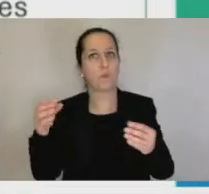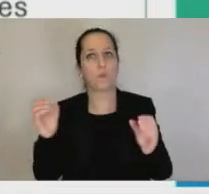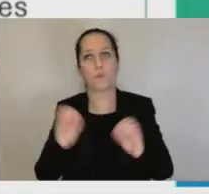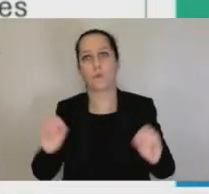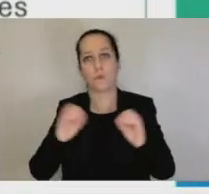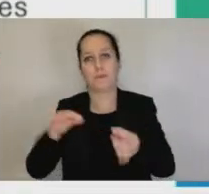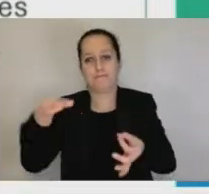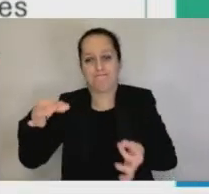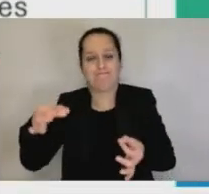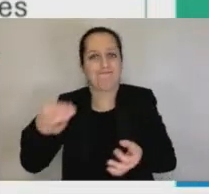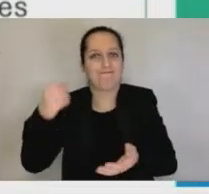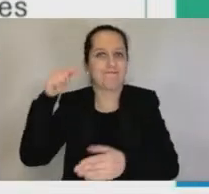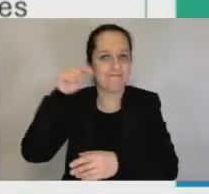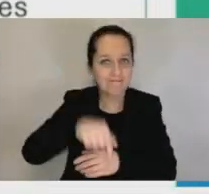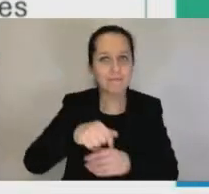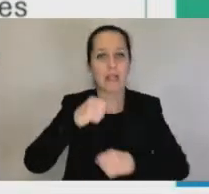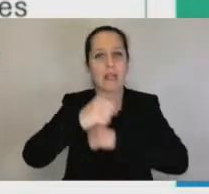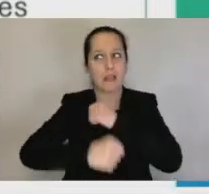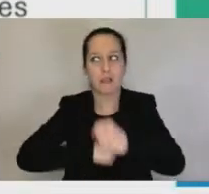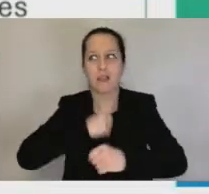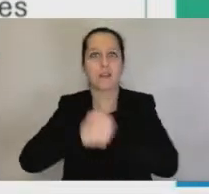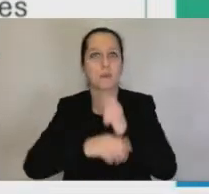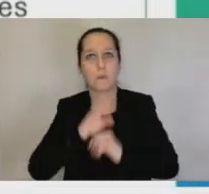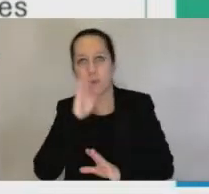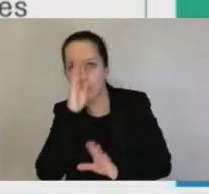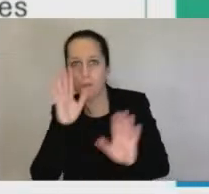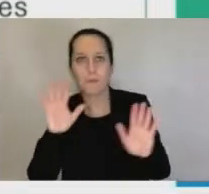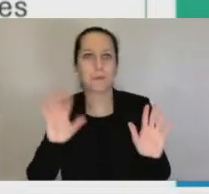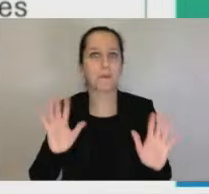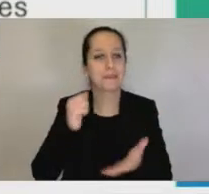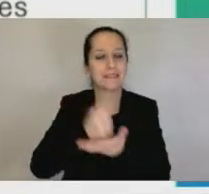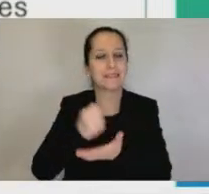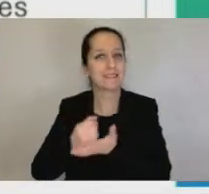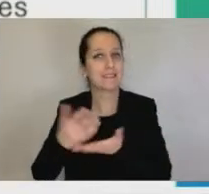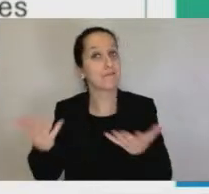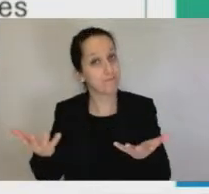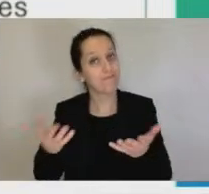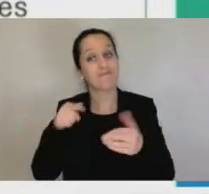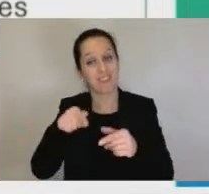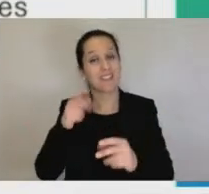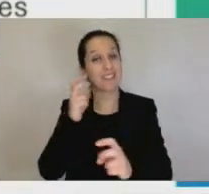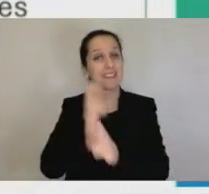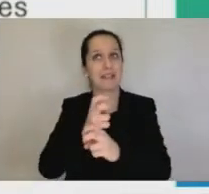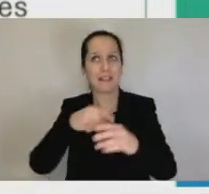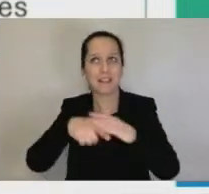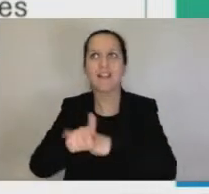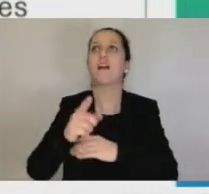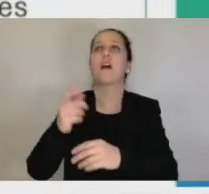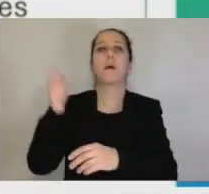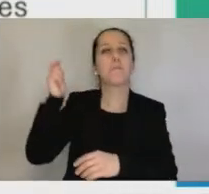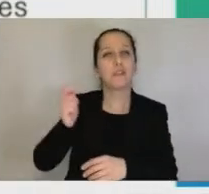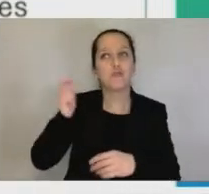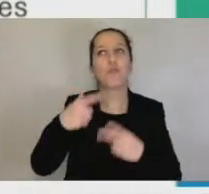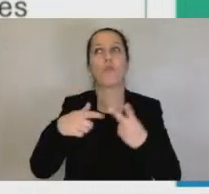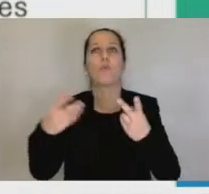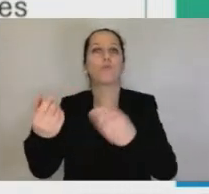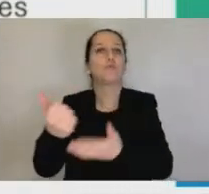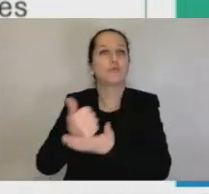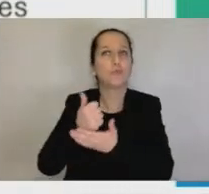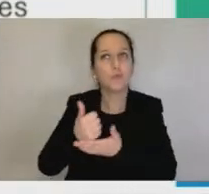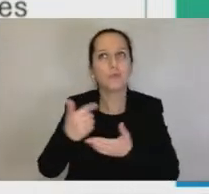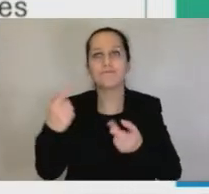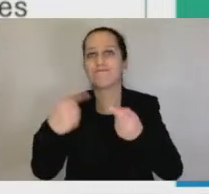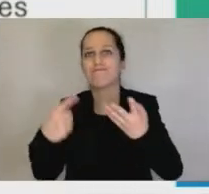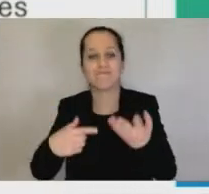documentation when they arrive, and they find it difficult because of the lack